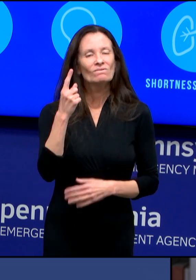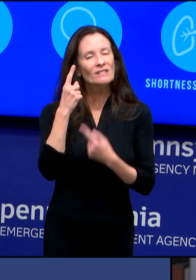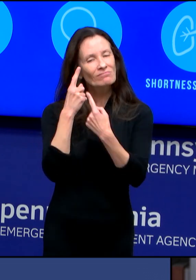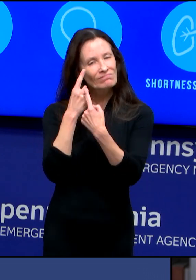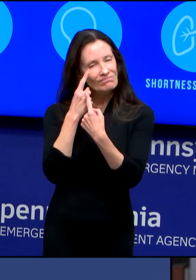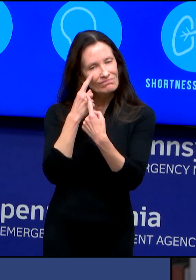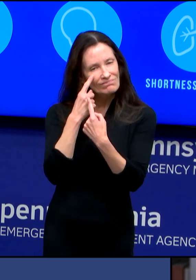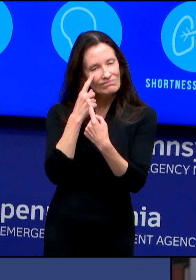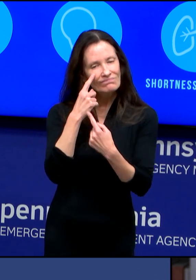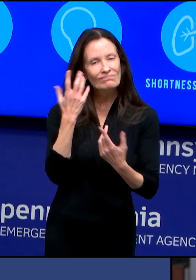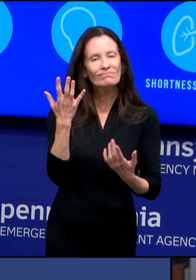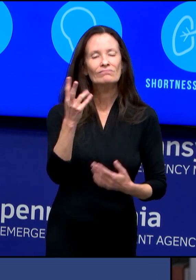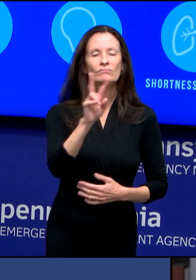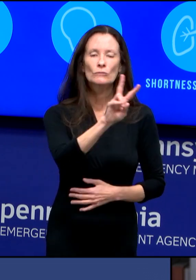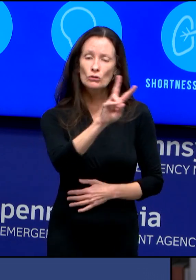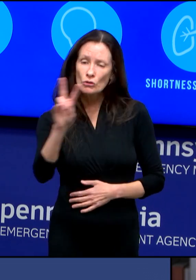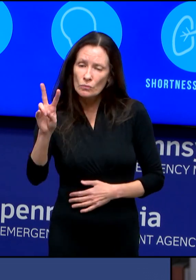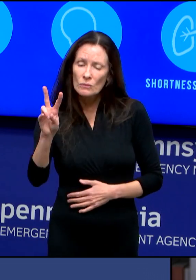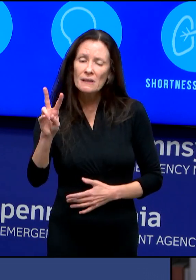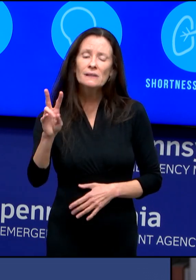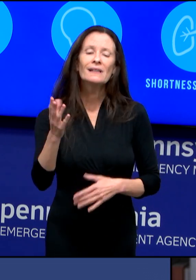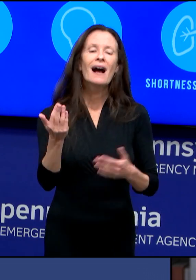decision I've made at this point.